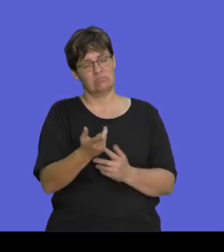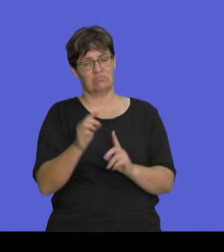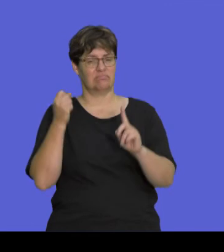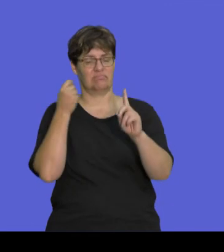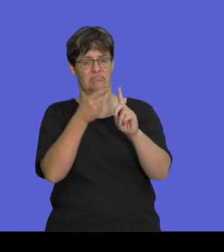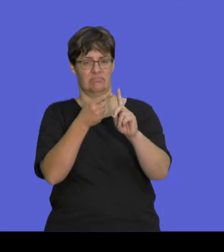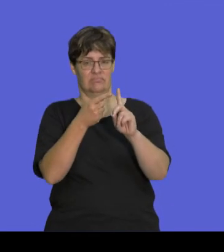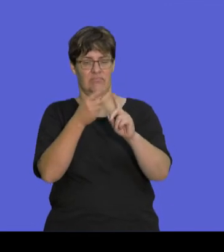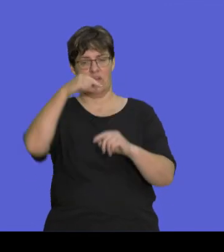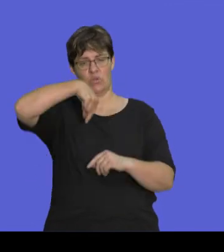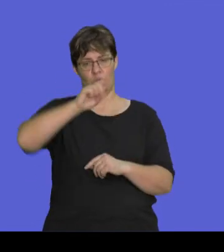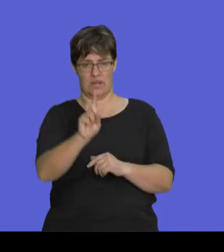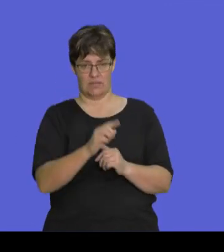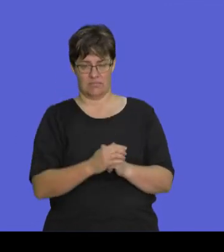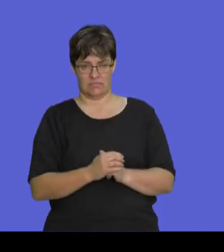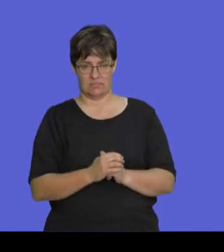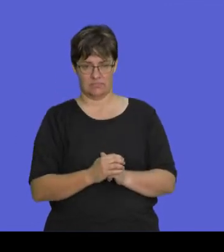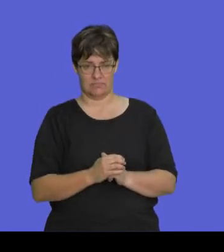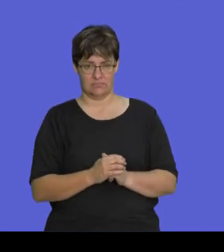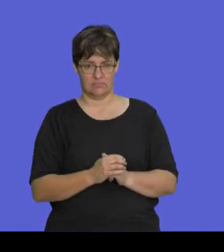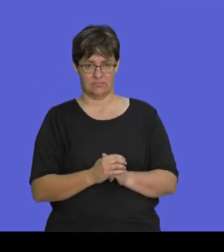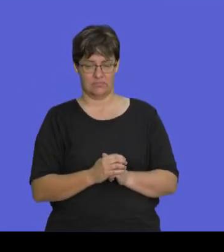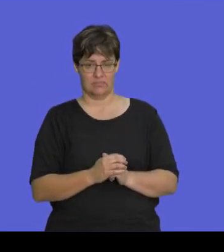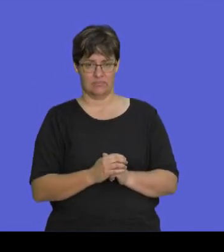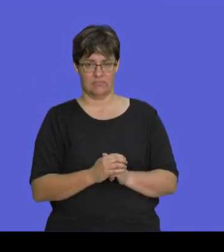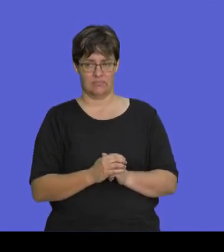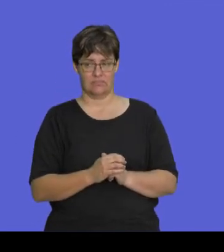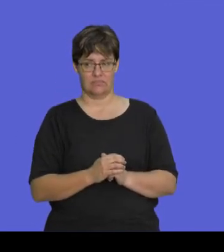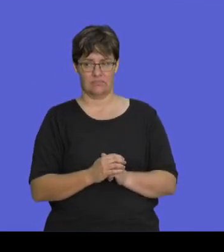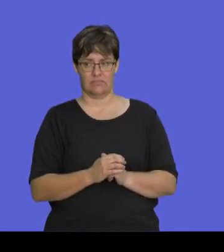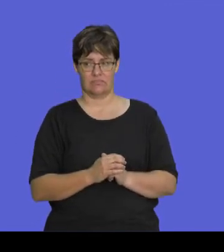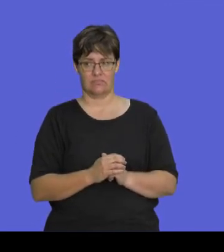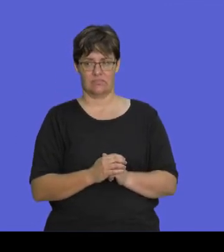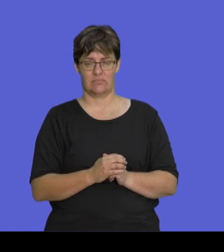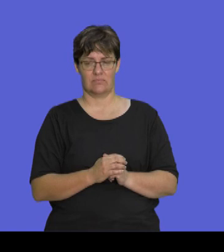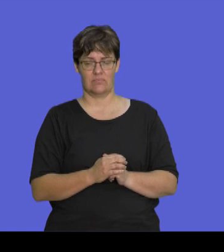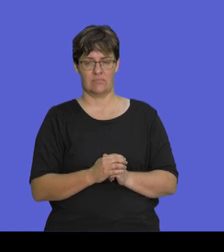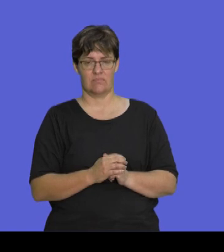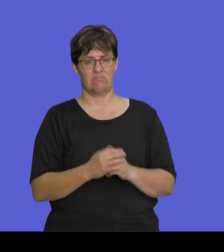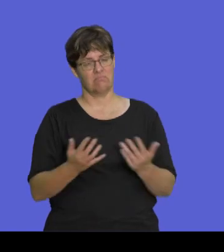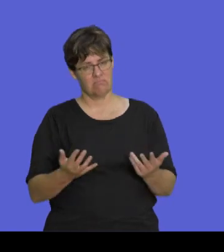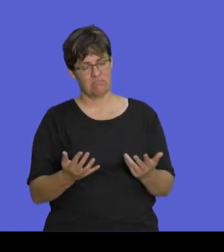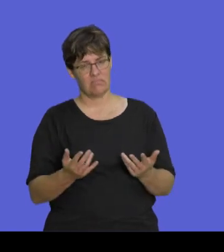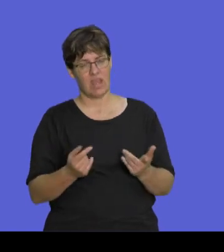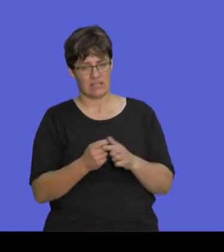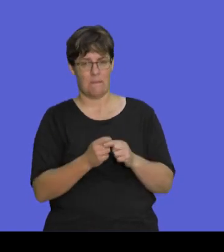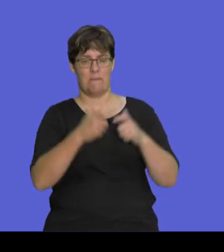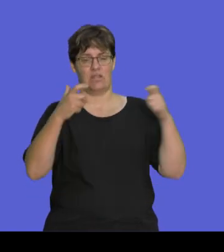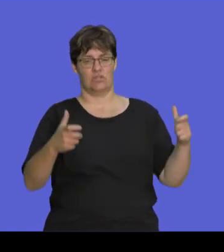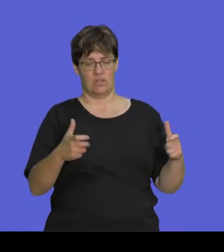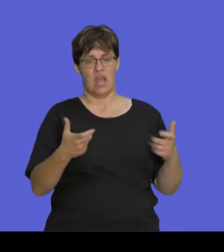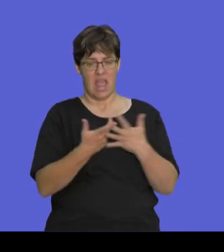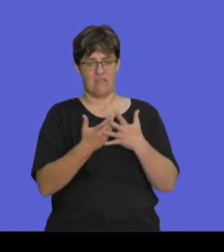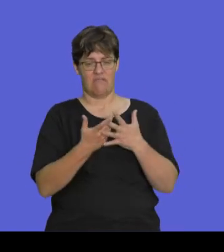actually towards Q1, right? towards Q1. So this is actually